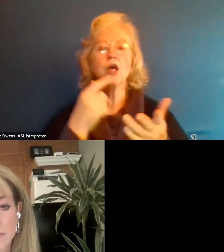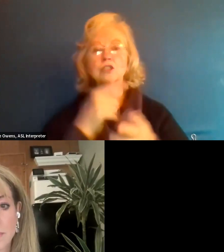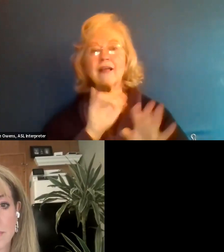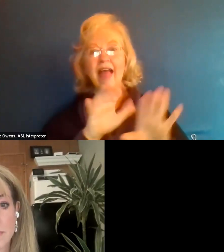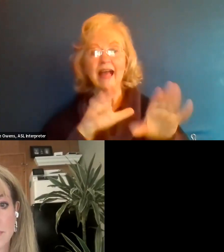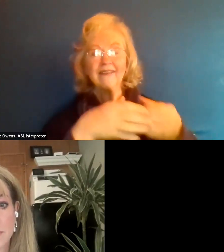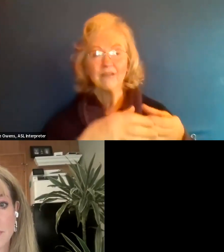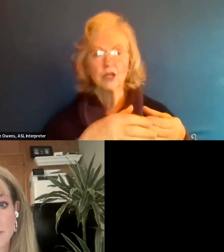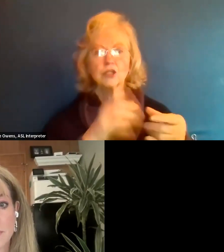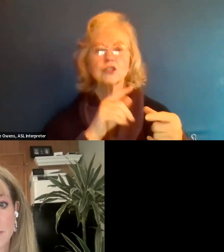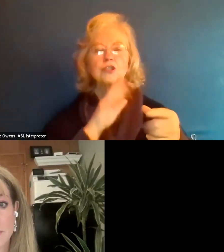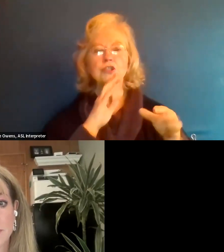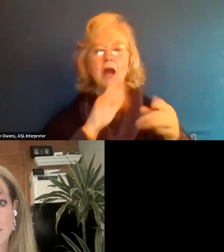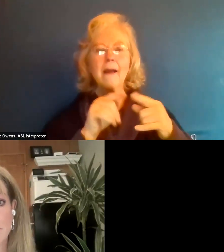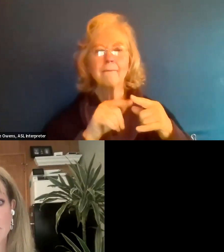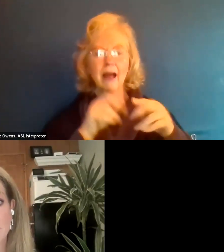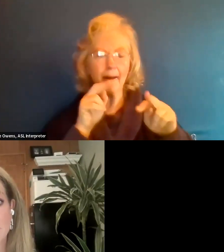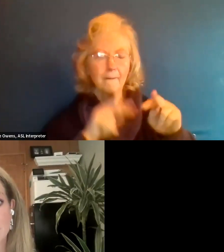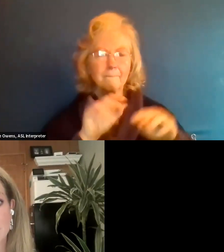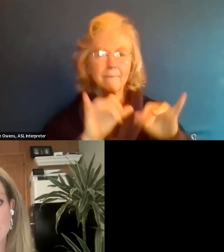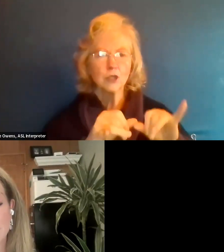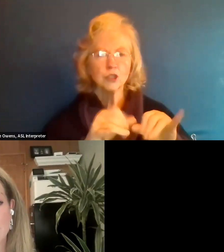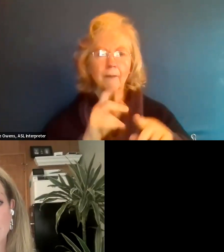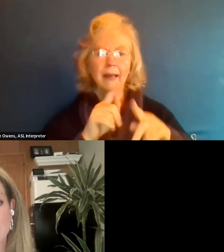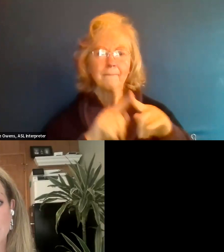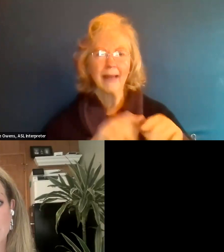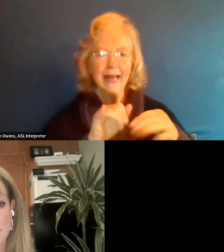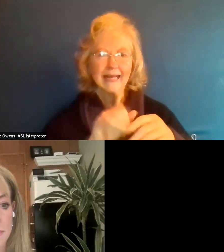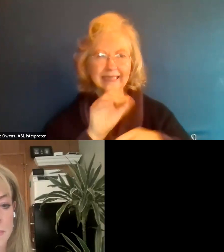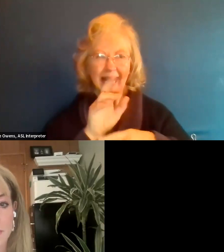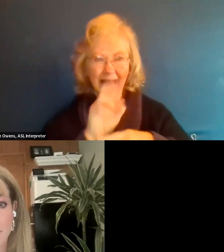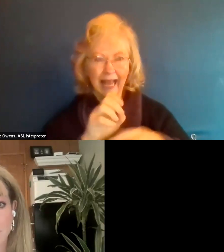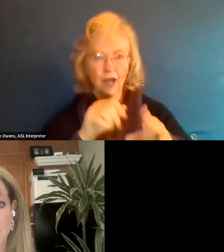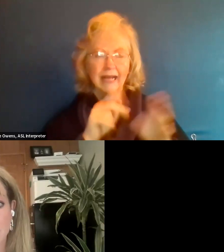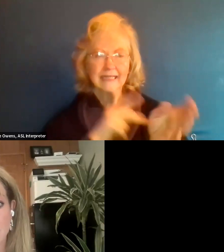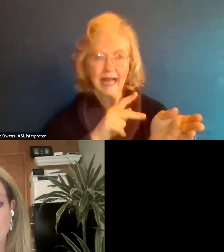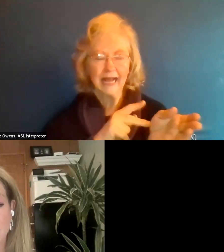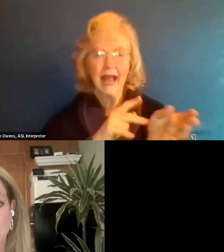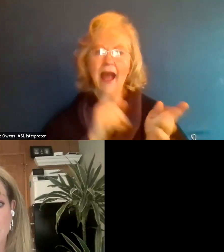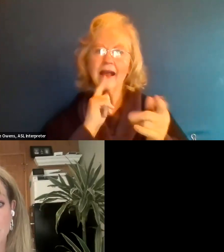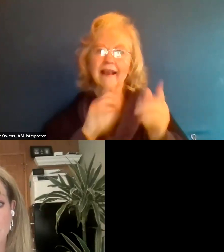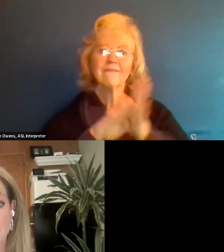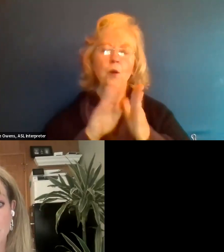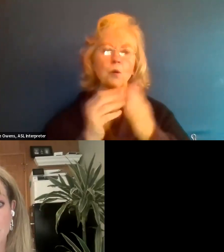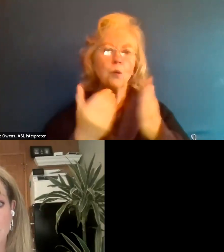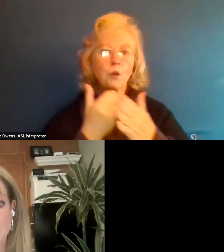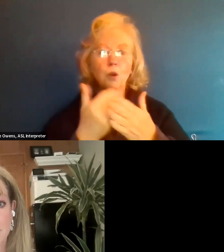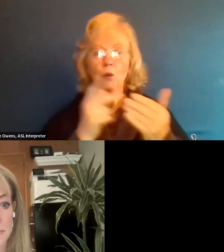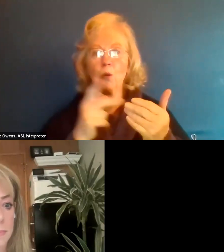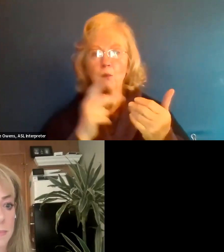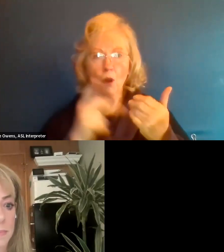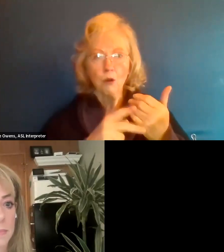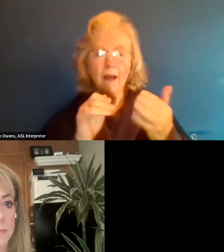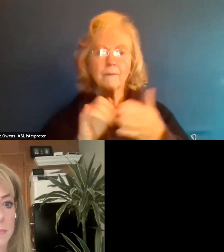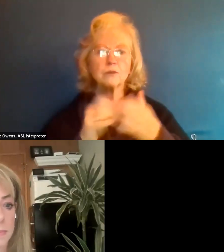oversees the implementation of measurement-based care in psychiatry, develops new programs geared towards precision medicine, improvement of patient-centered care through